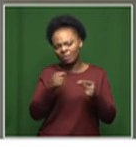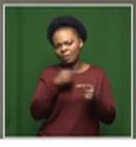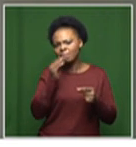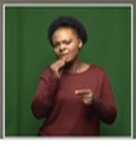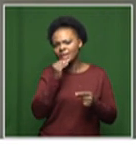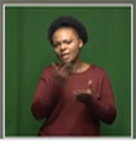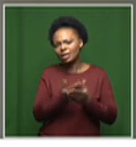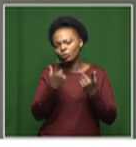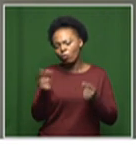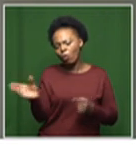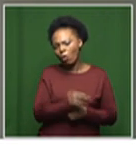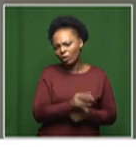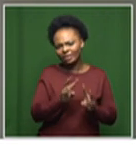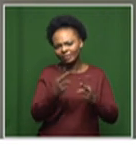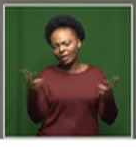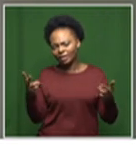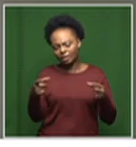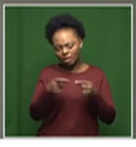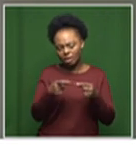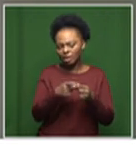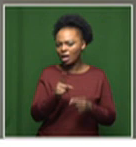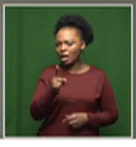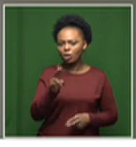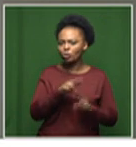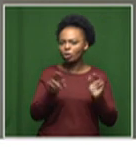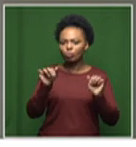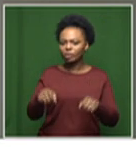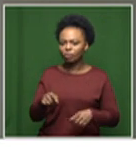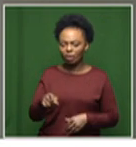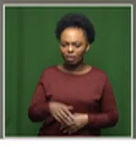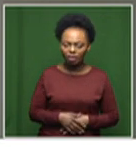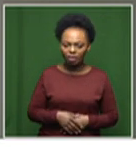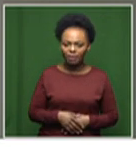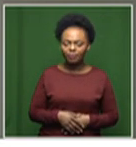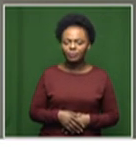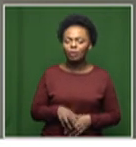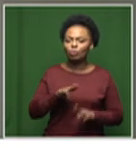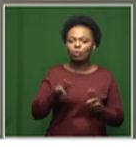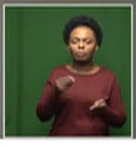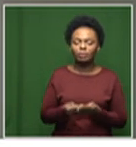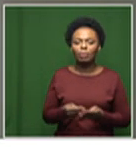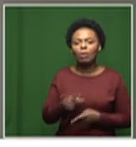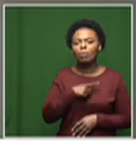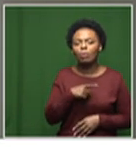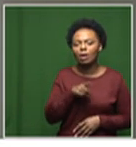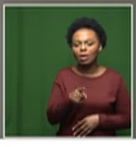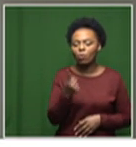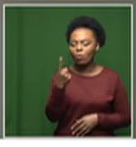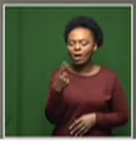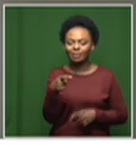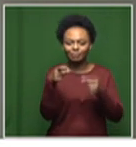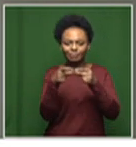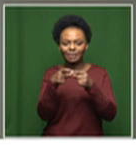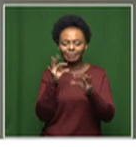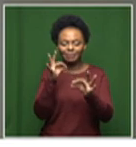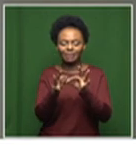different cards? This has also been debunked. That is not possible. The card reader can only interact with one specific card. So if there's more